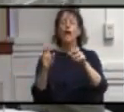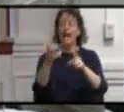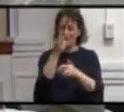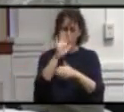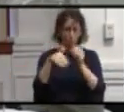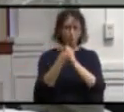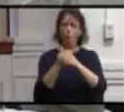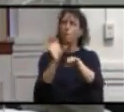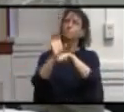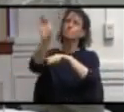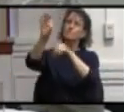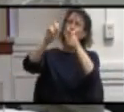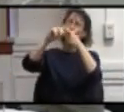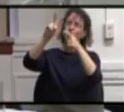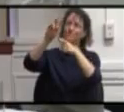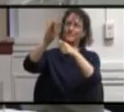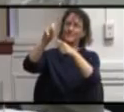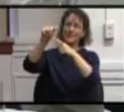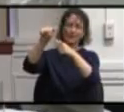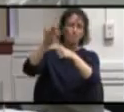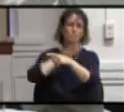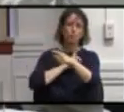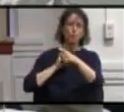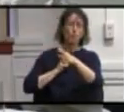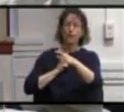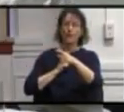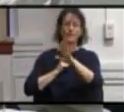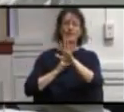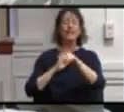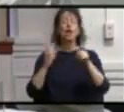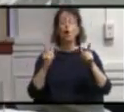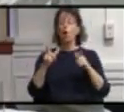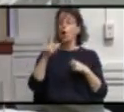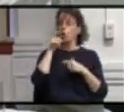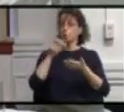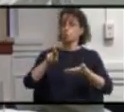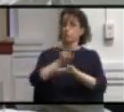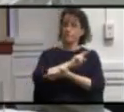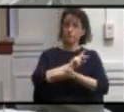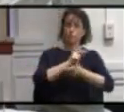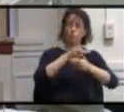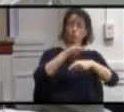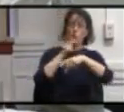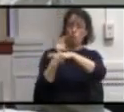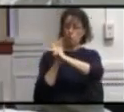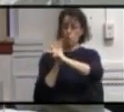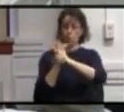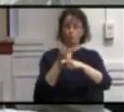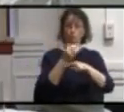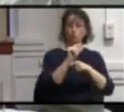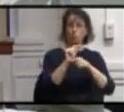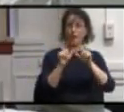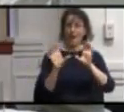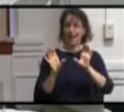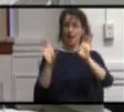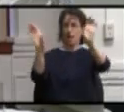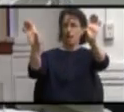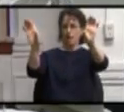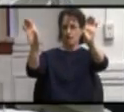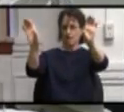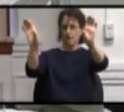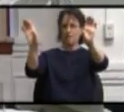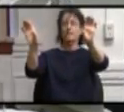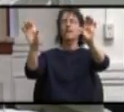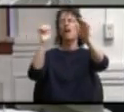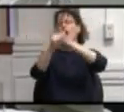just filling out one application, and it just sort of goes to different places, but it ultimately ends back up at the governor's office, where he's